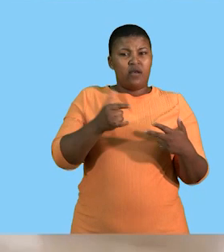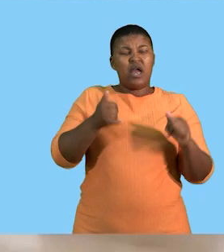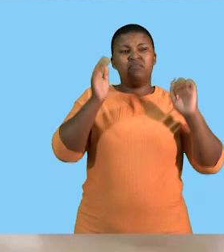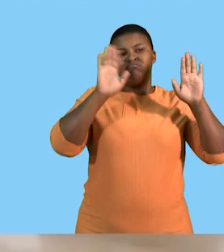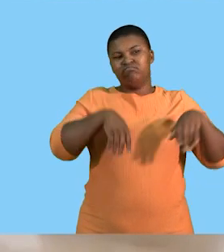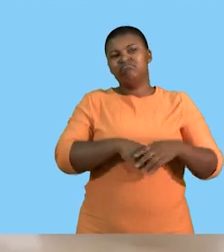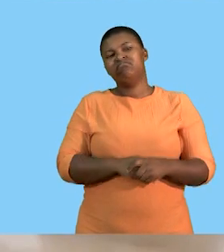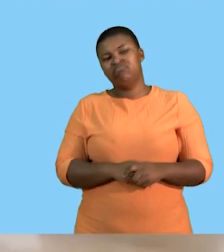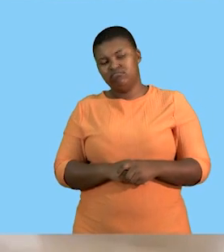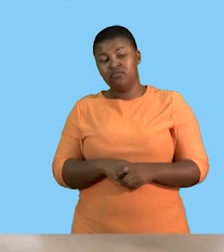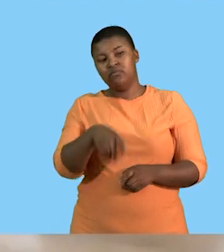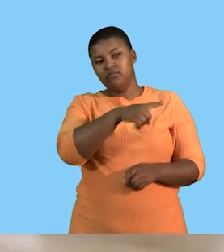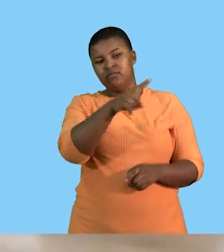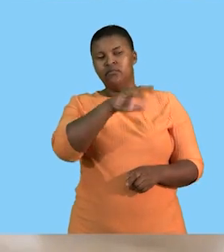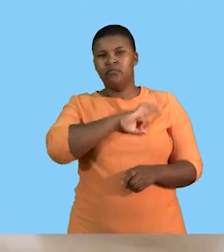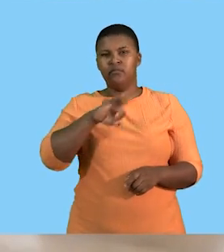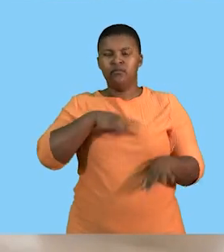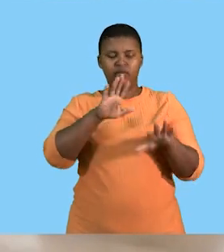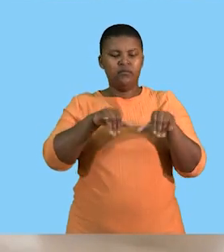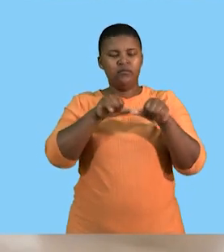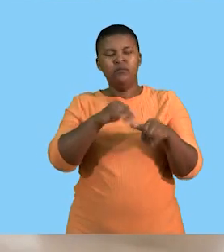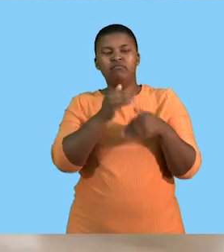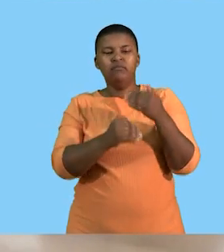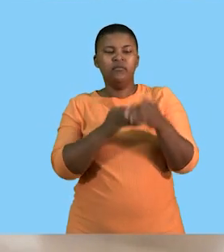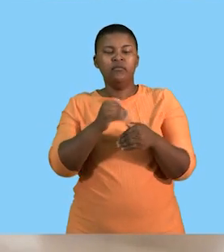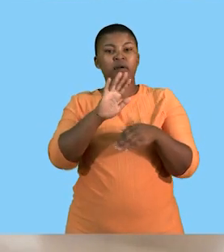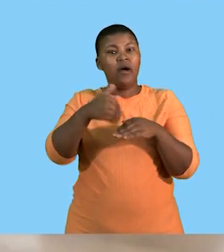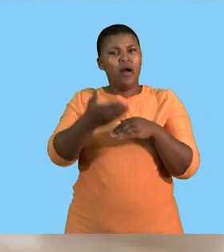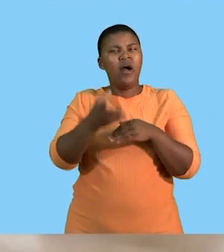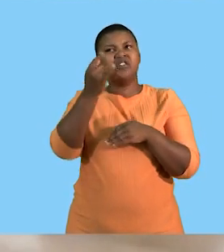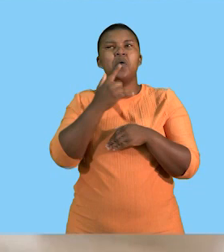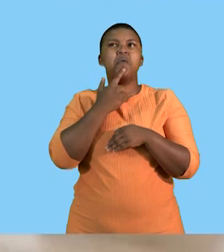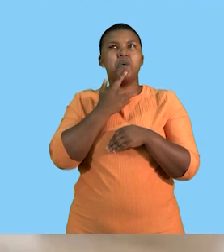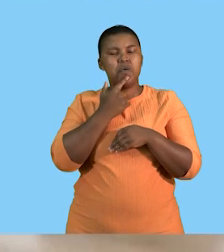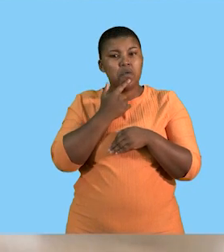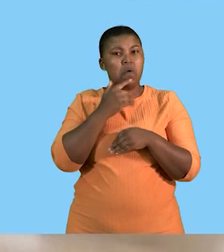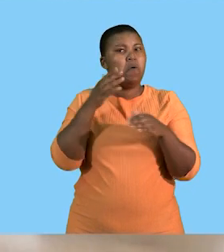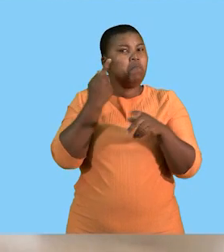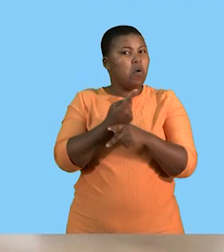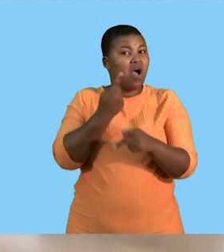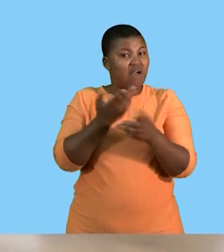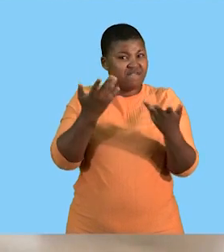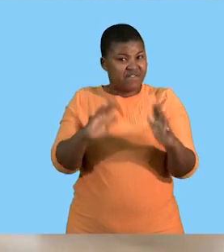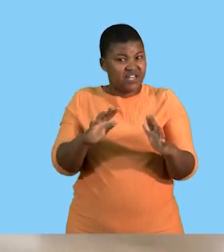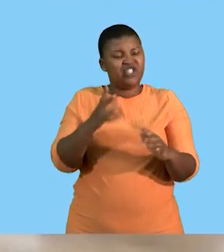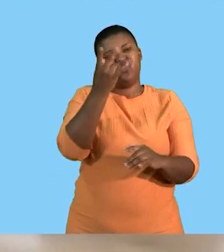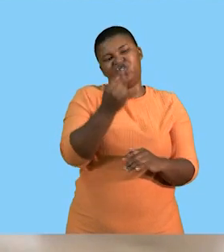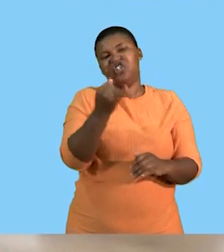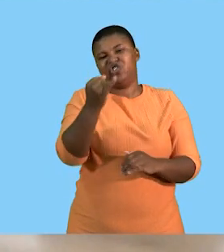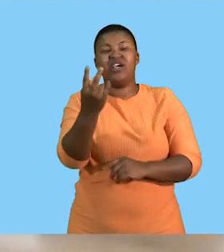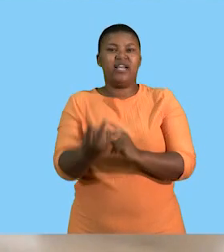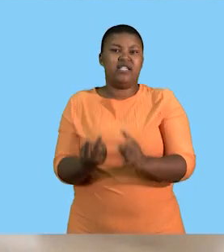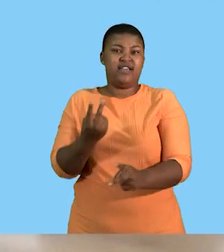leave them to continue the process. And you will only then test the product if it is finished. So